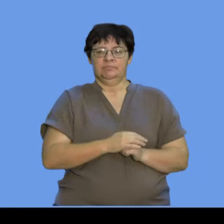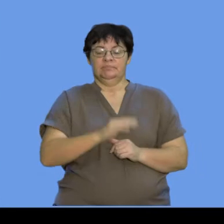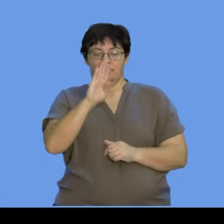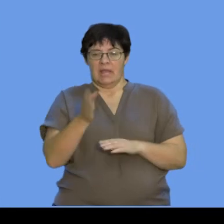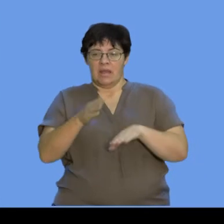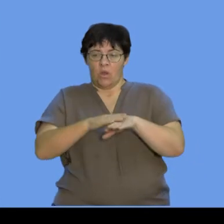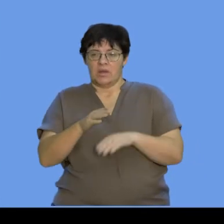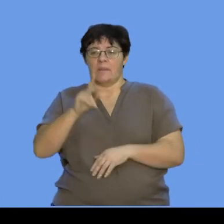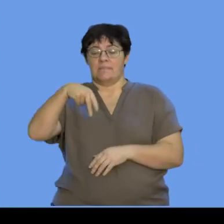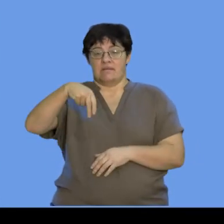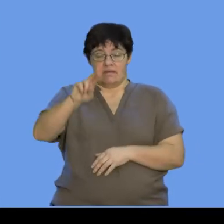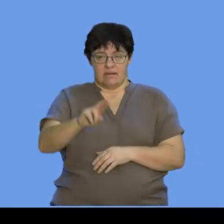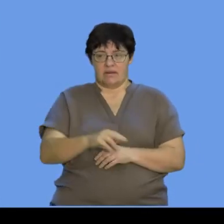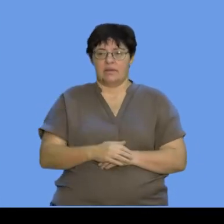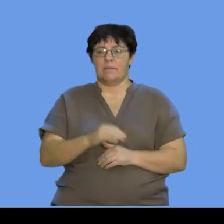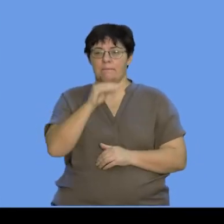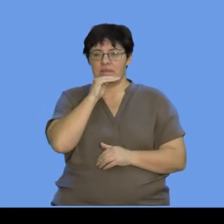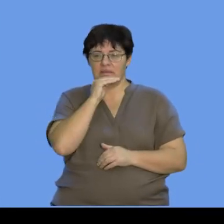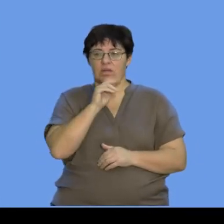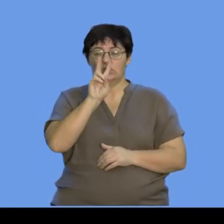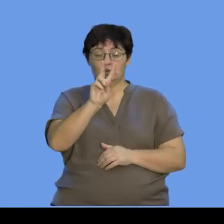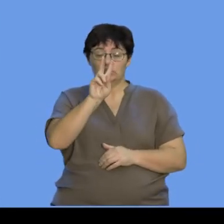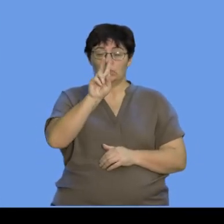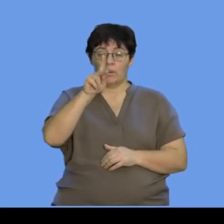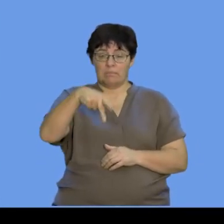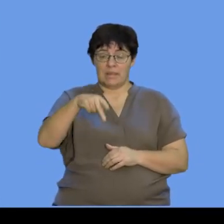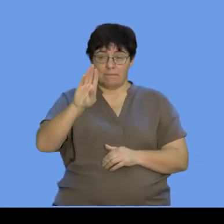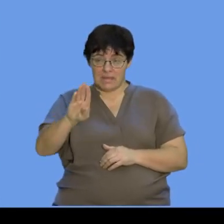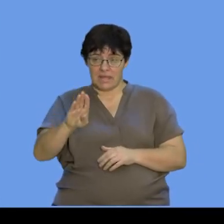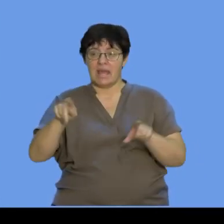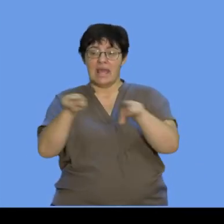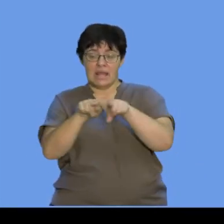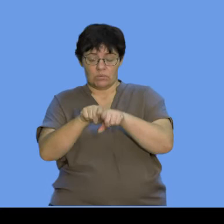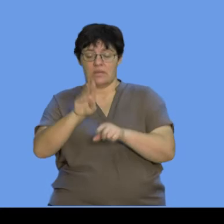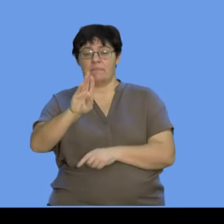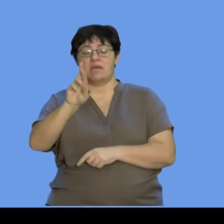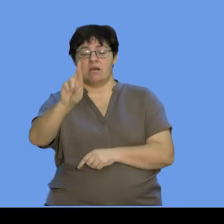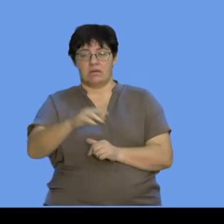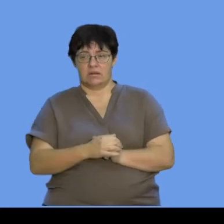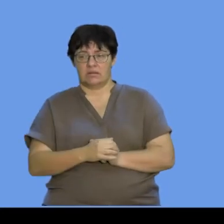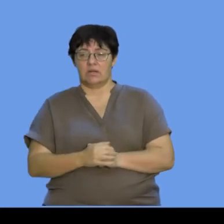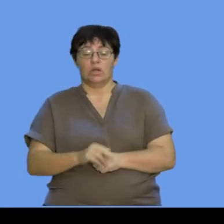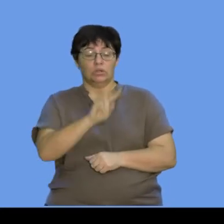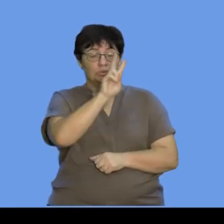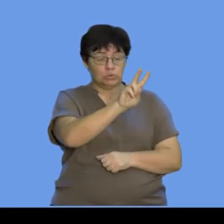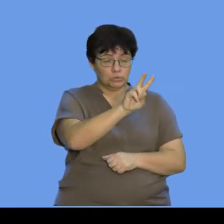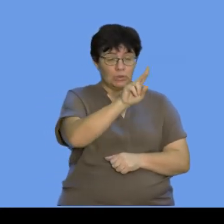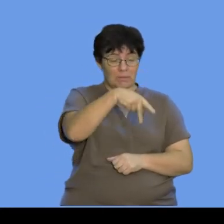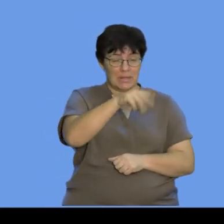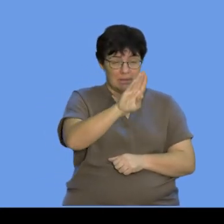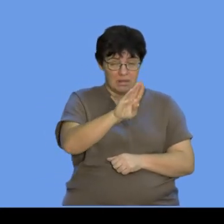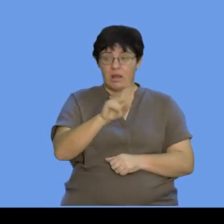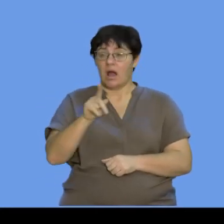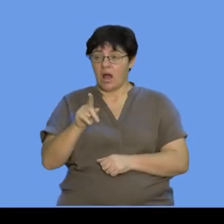PR such that 2PB is equals to BR. So 2PB is equals